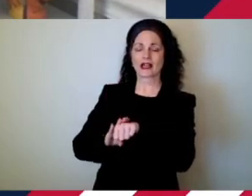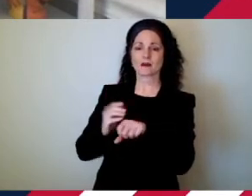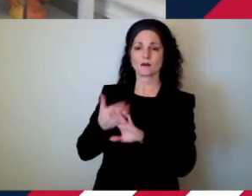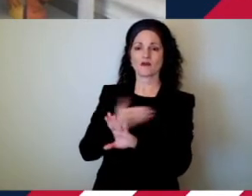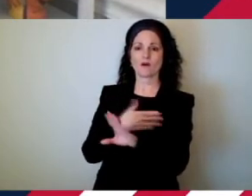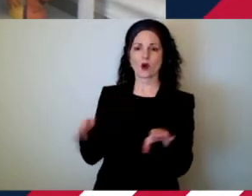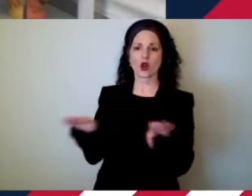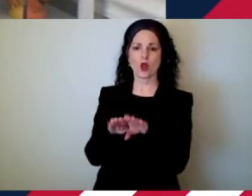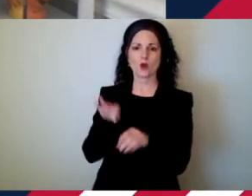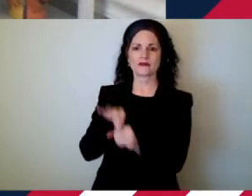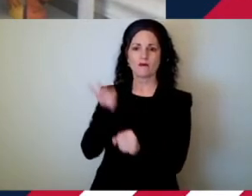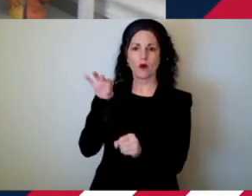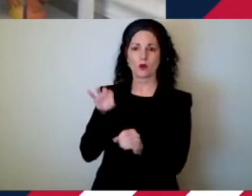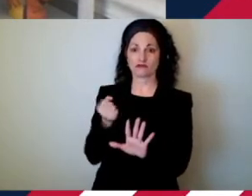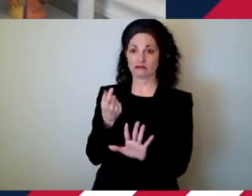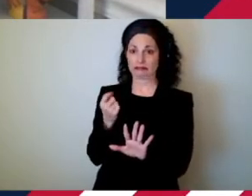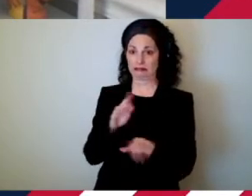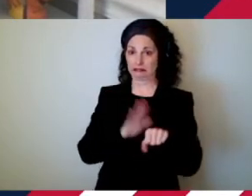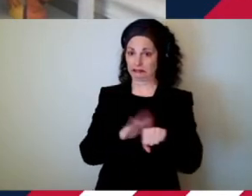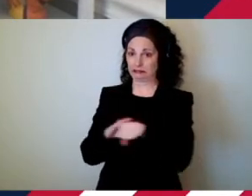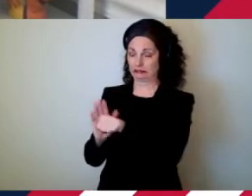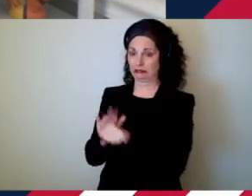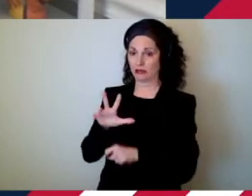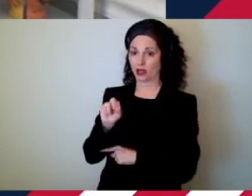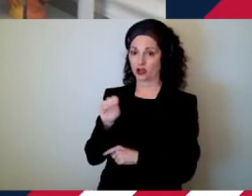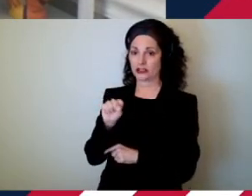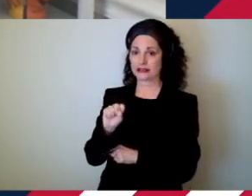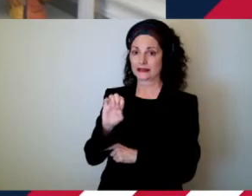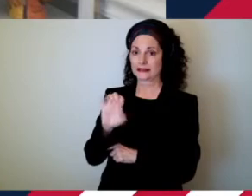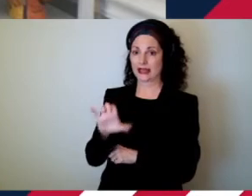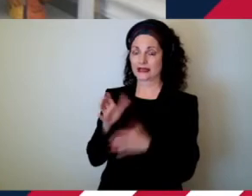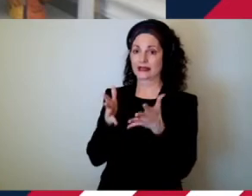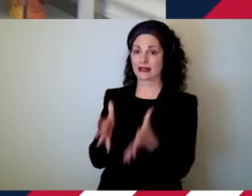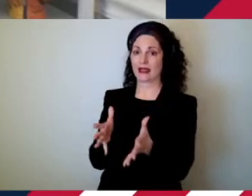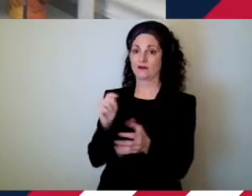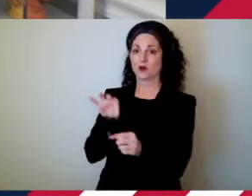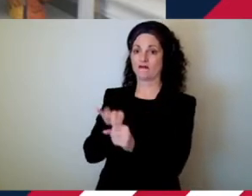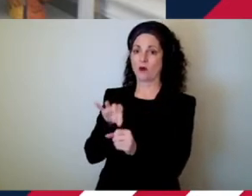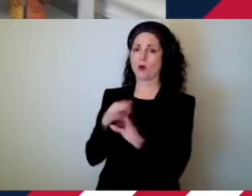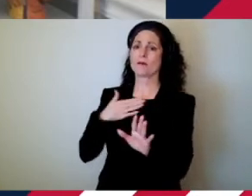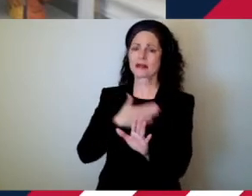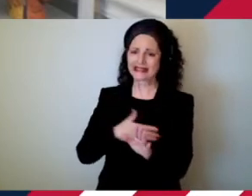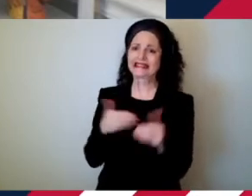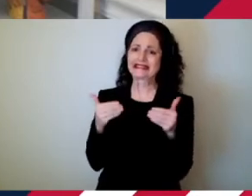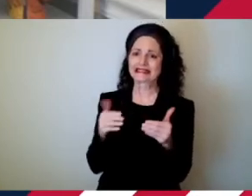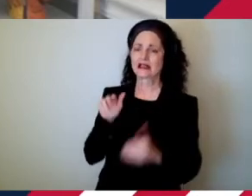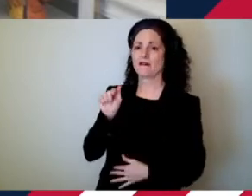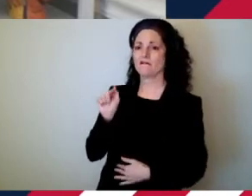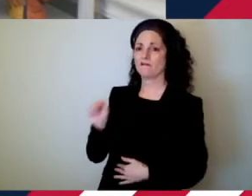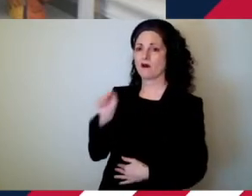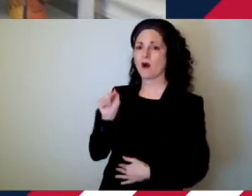This is your 30-second warning. Please be sure you have voted in the voting blocks on the committee's portal.